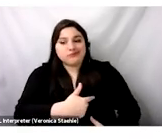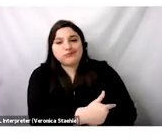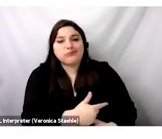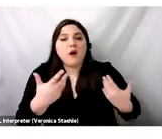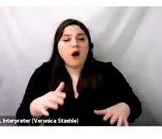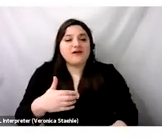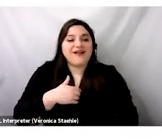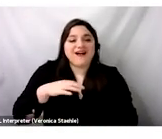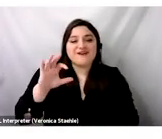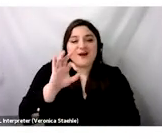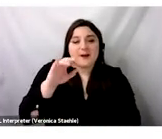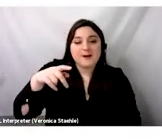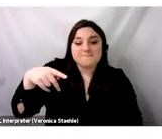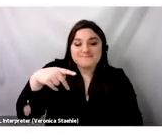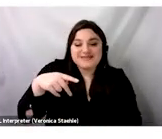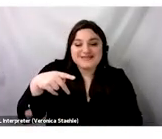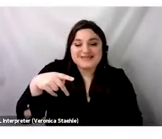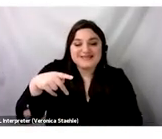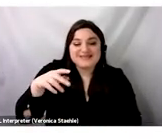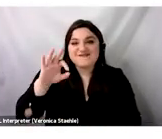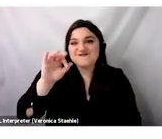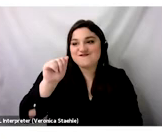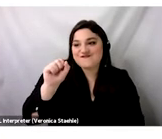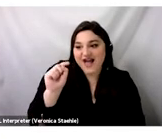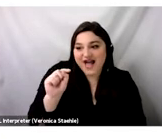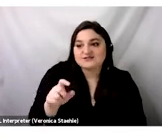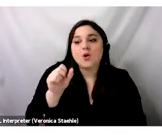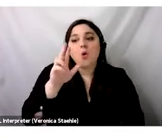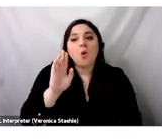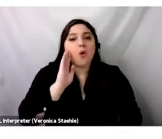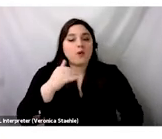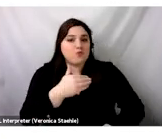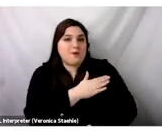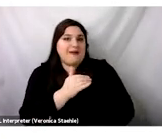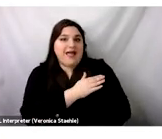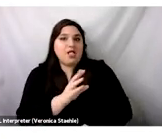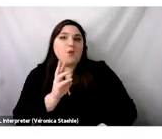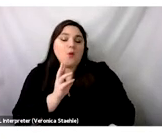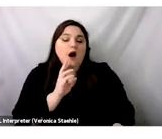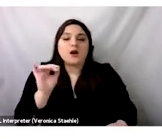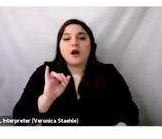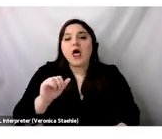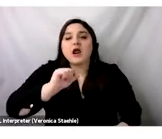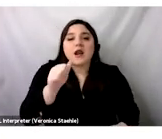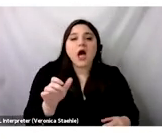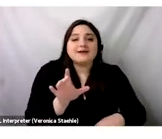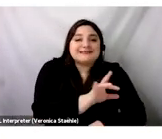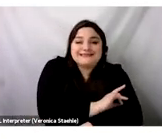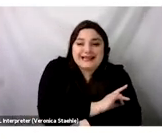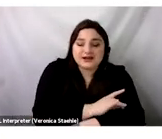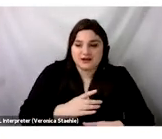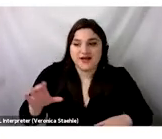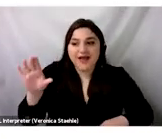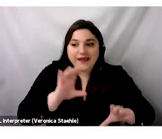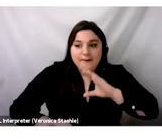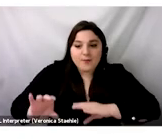PFAS, or it might be covered in a toxin that repels water, you know, like a nonstick pan that you don't exactly